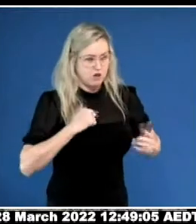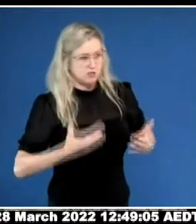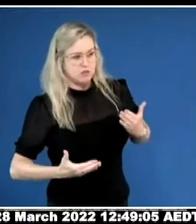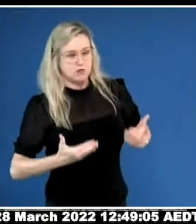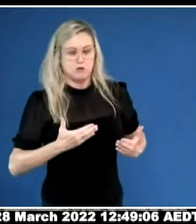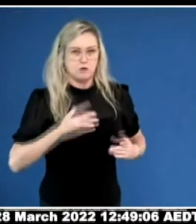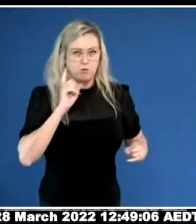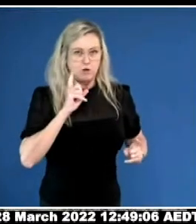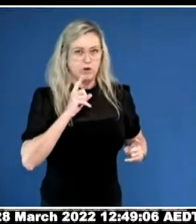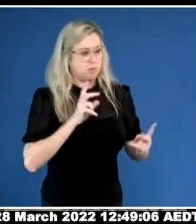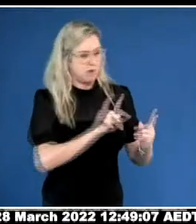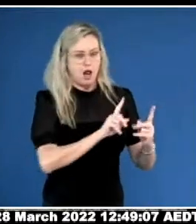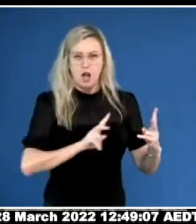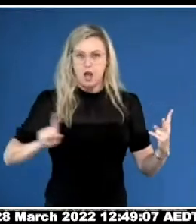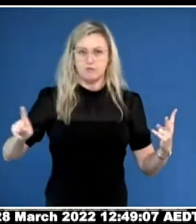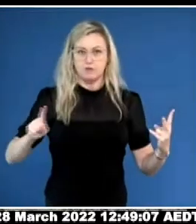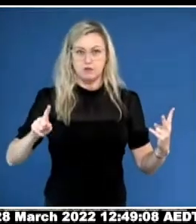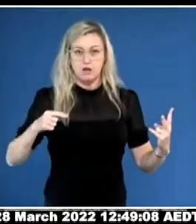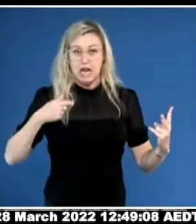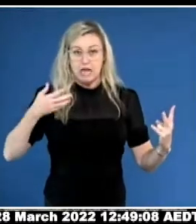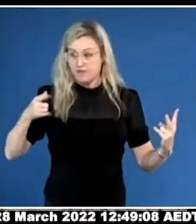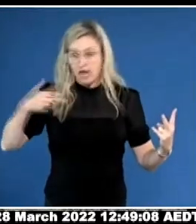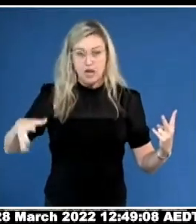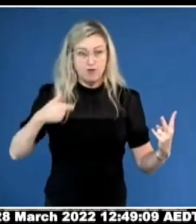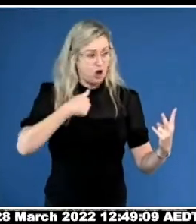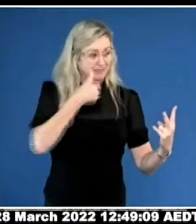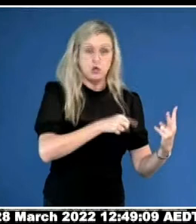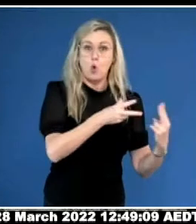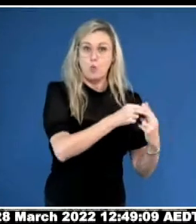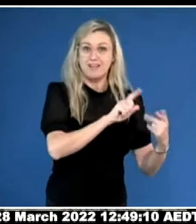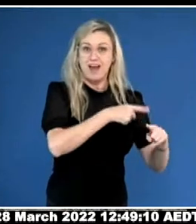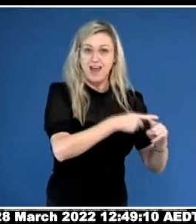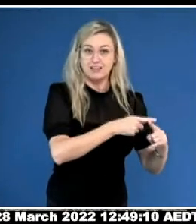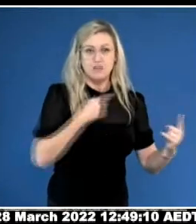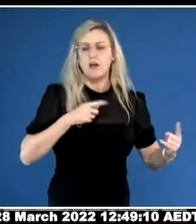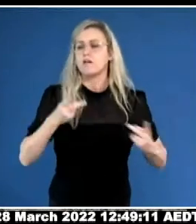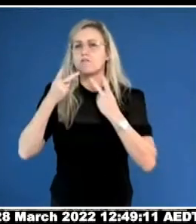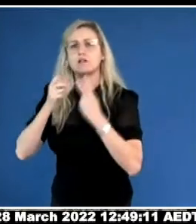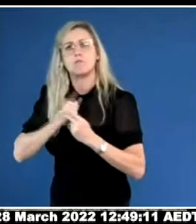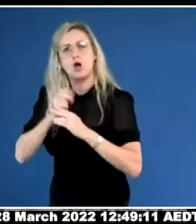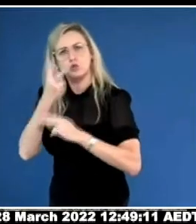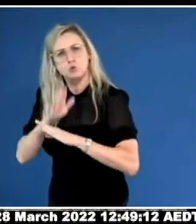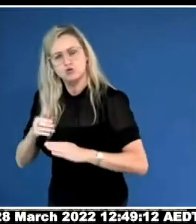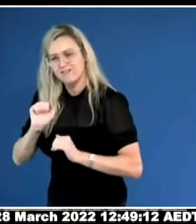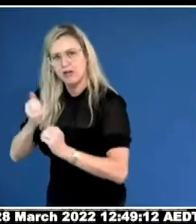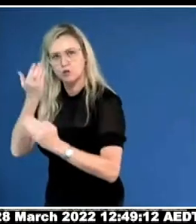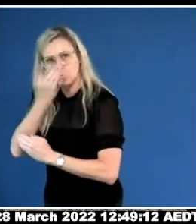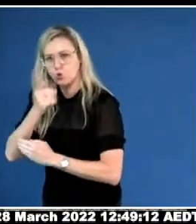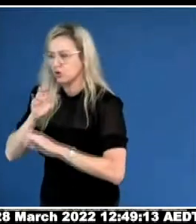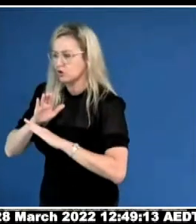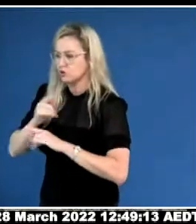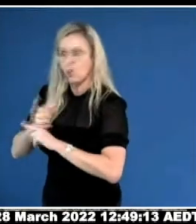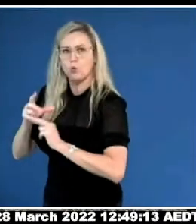there with him. They went and they spoke to the children's school. They chatted with the kids and they came back to us. I can't remember